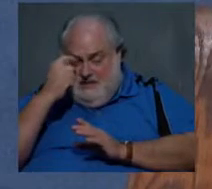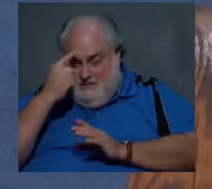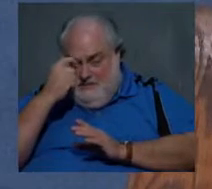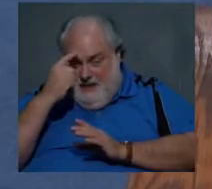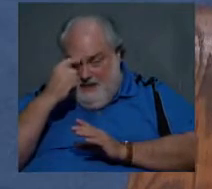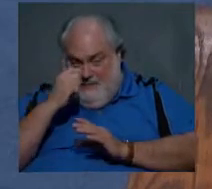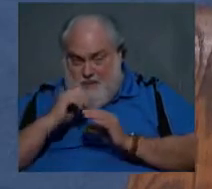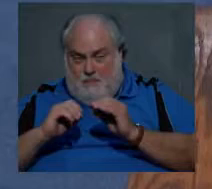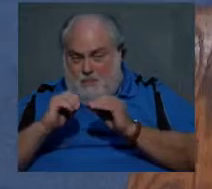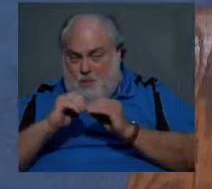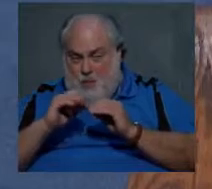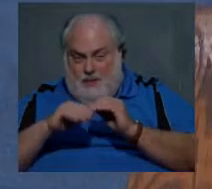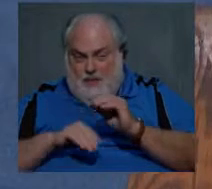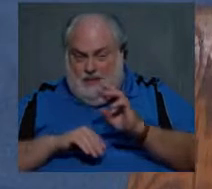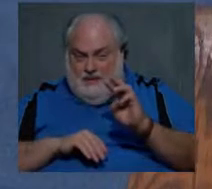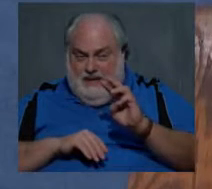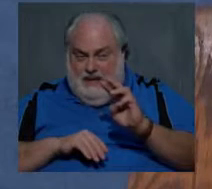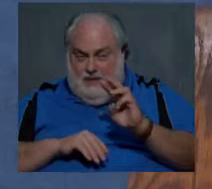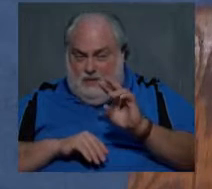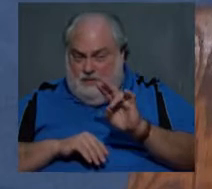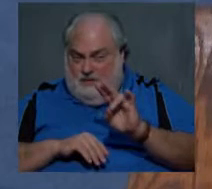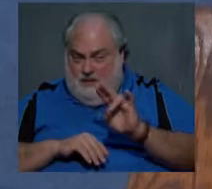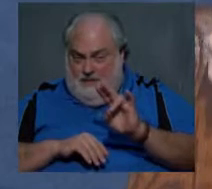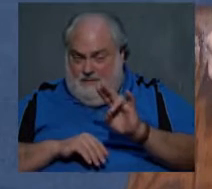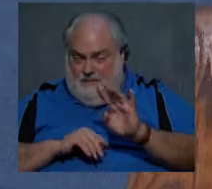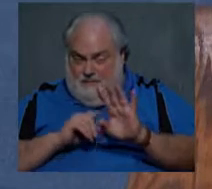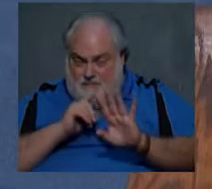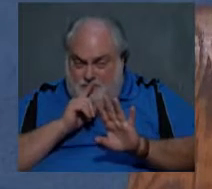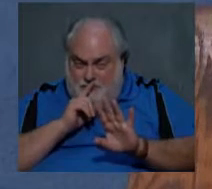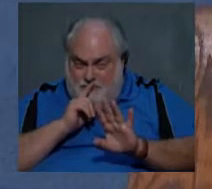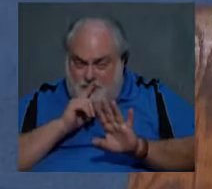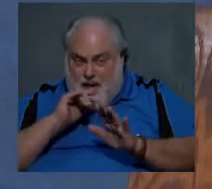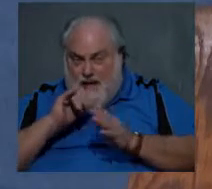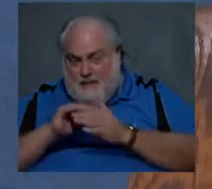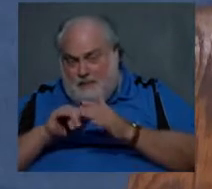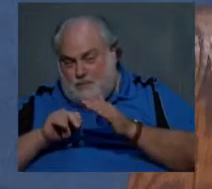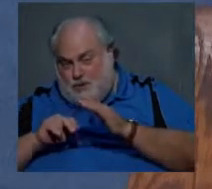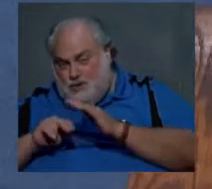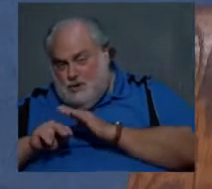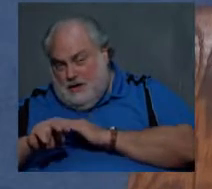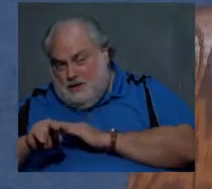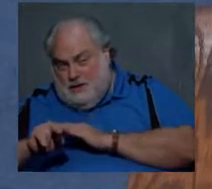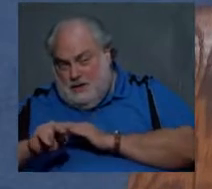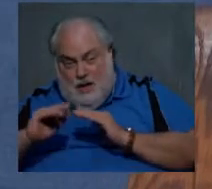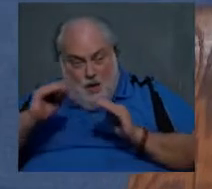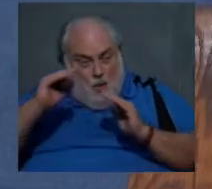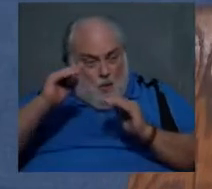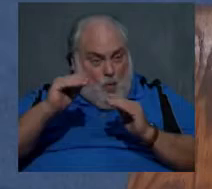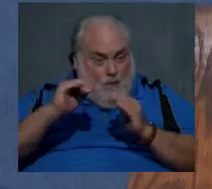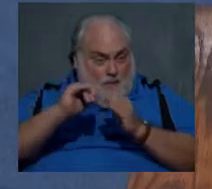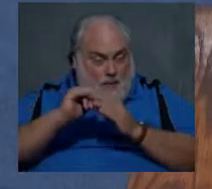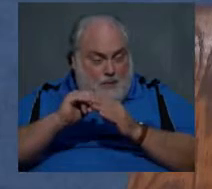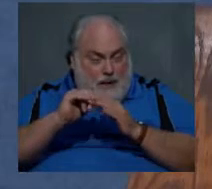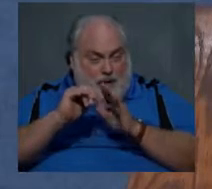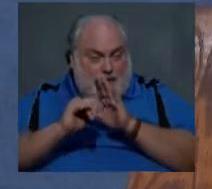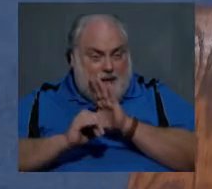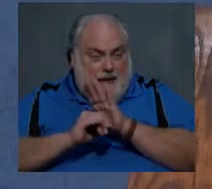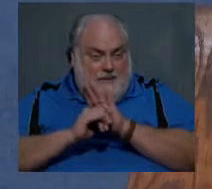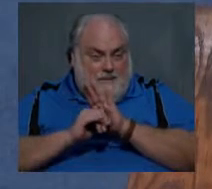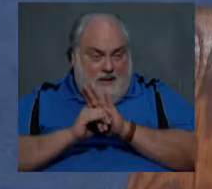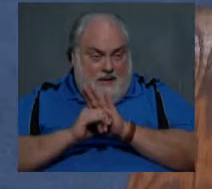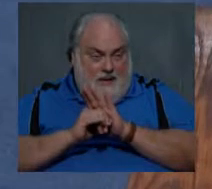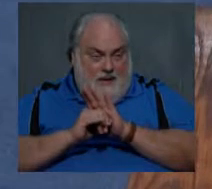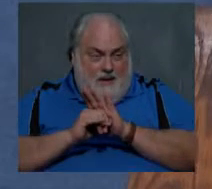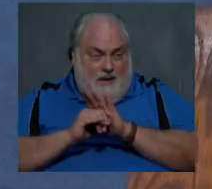there's going to be more than 6, more than 7. That's what's anticipated. And so our hope would be that we could identify